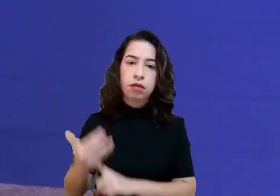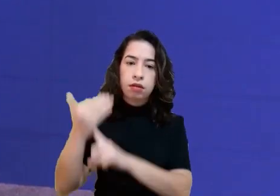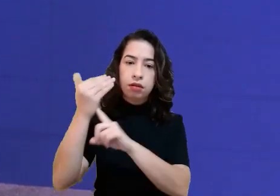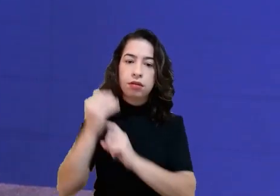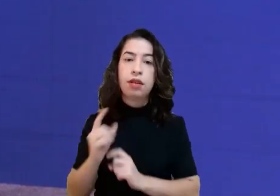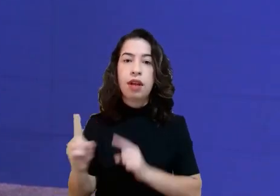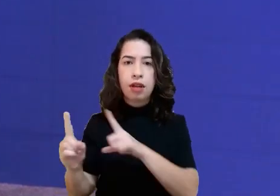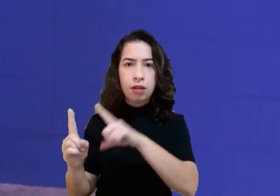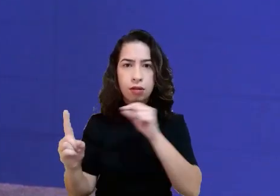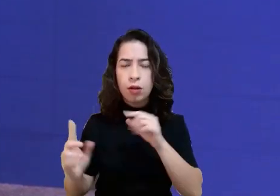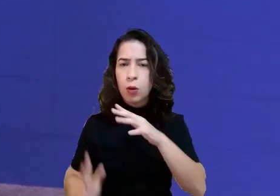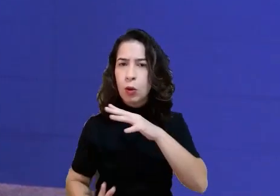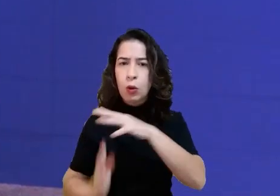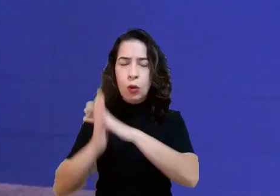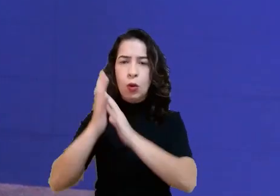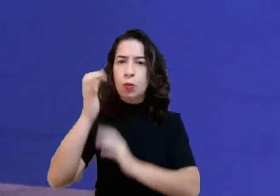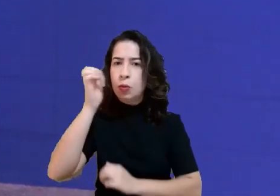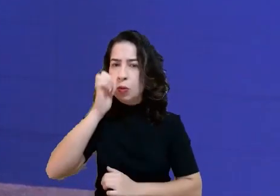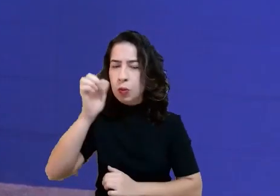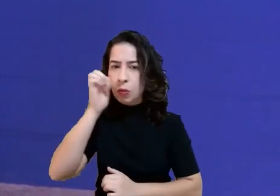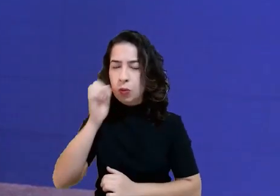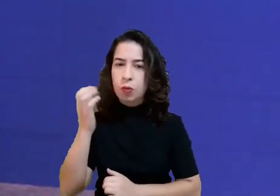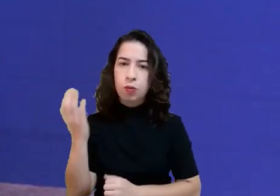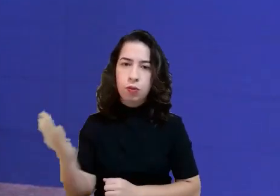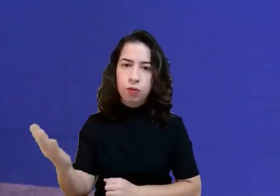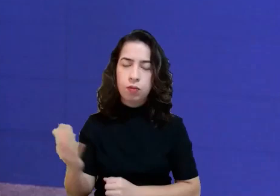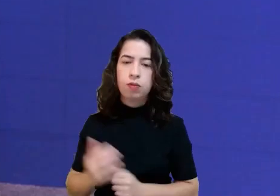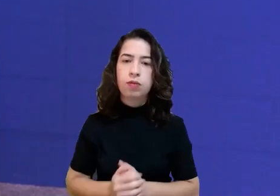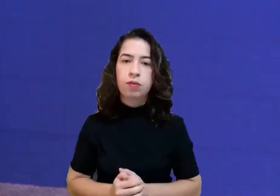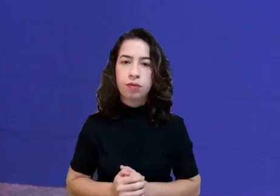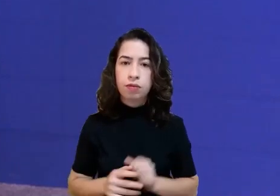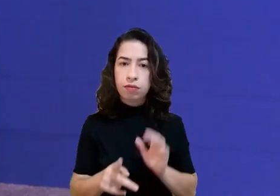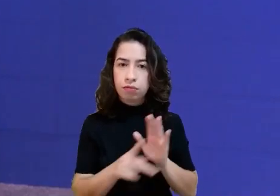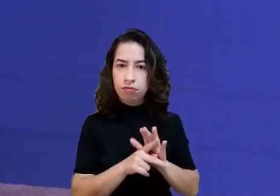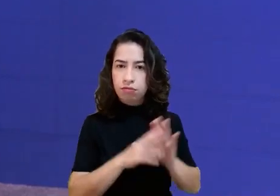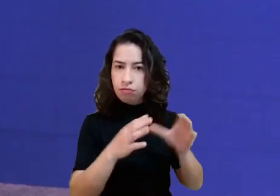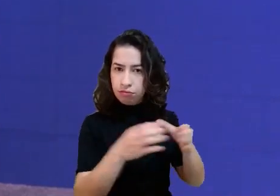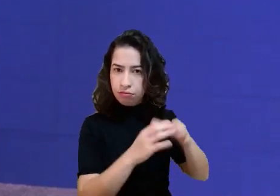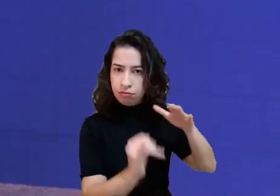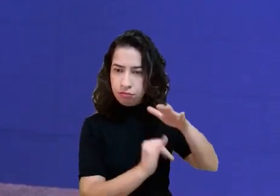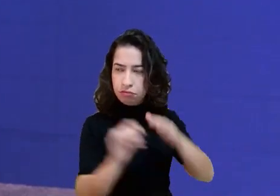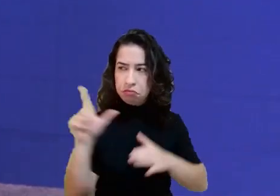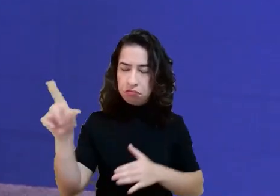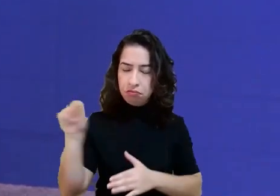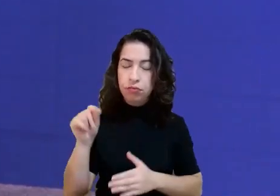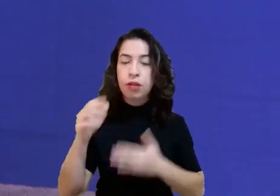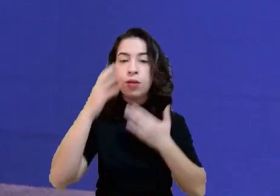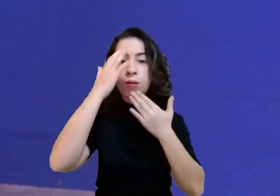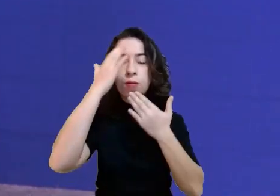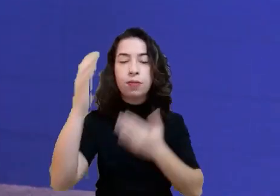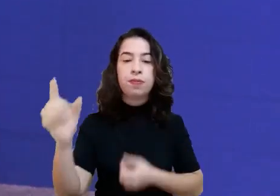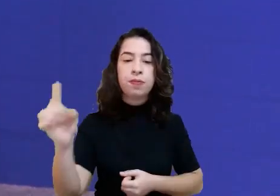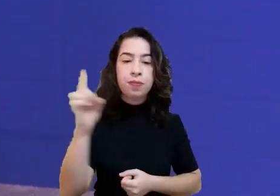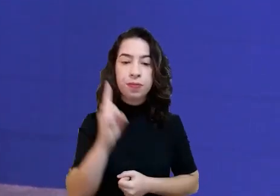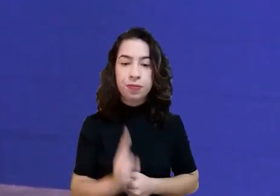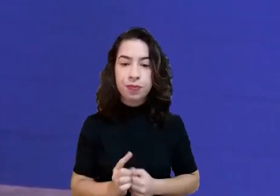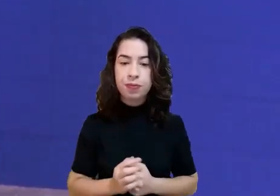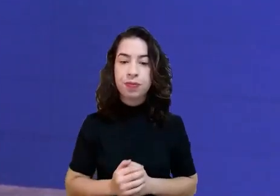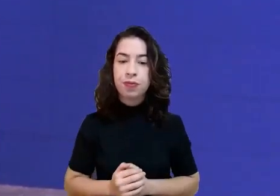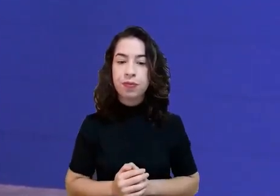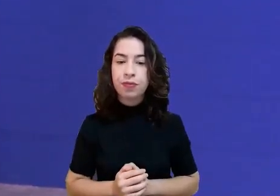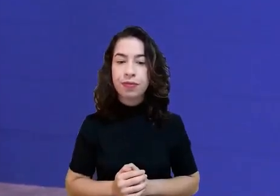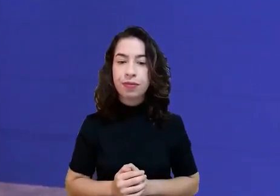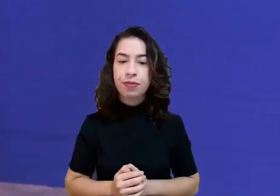elected as the top women investing in Latin by the Latin America Venture Capital Association. So thank you for being here. So let's